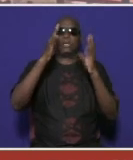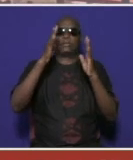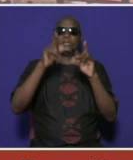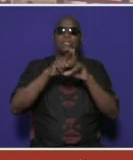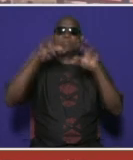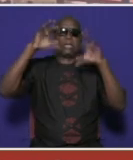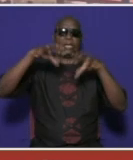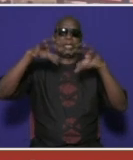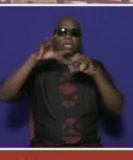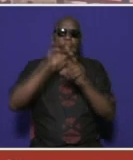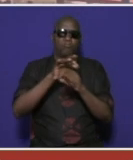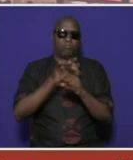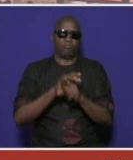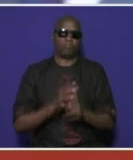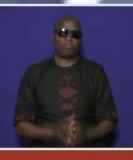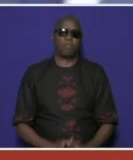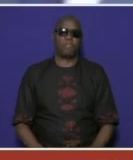rains.